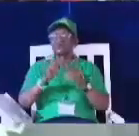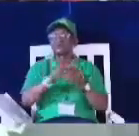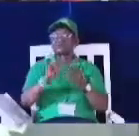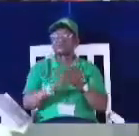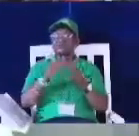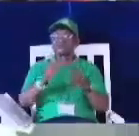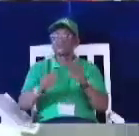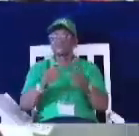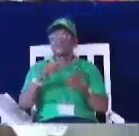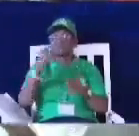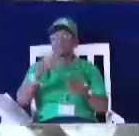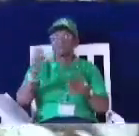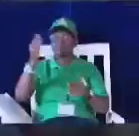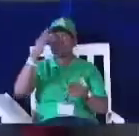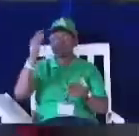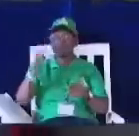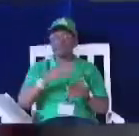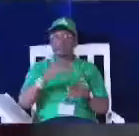that the message is for them.